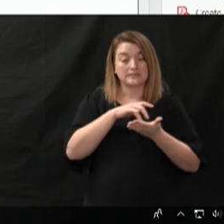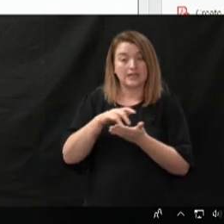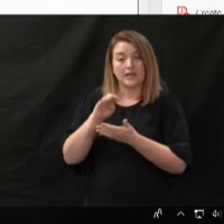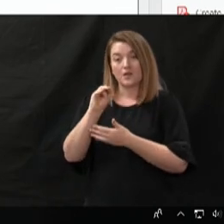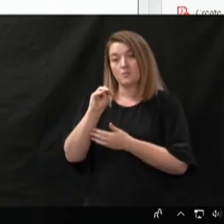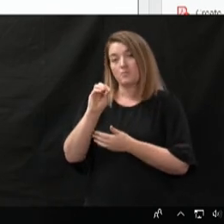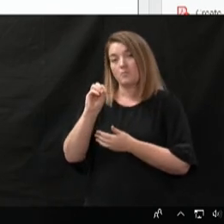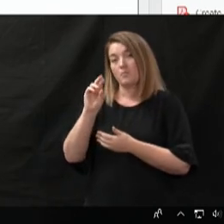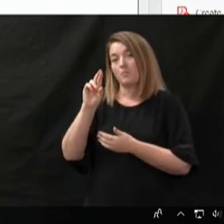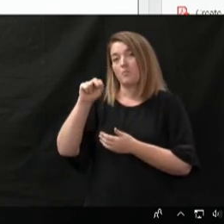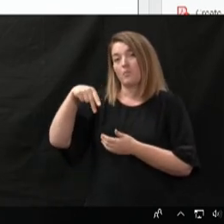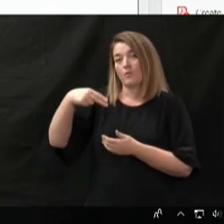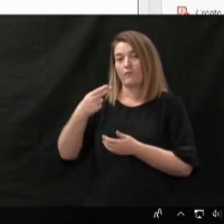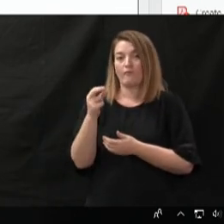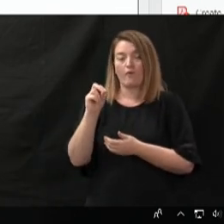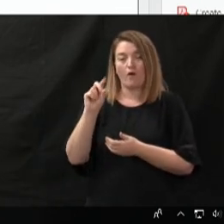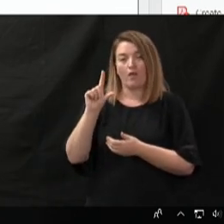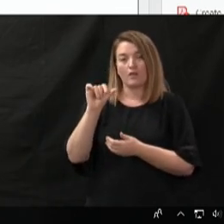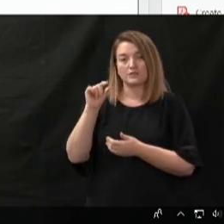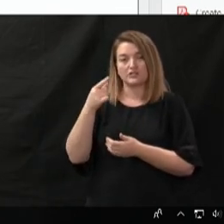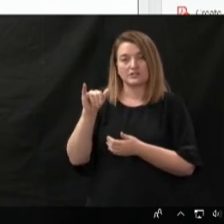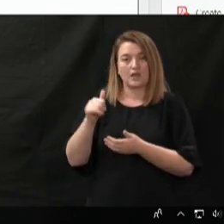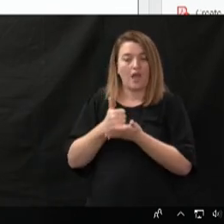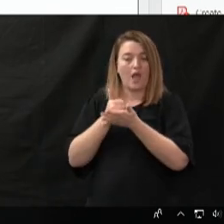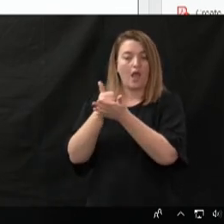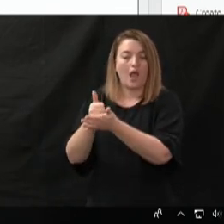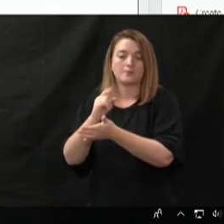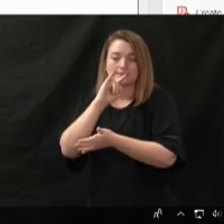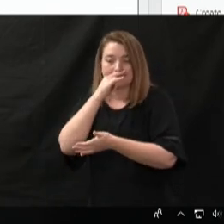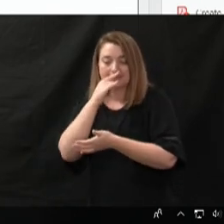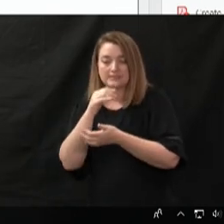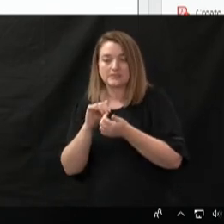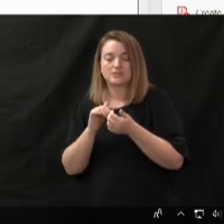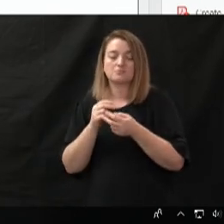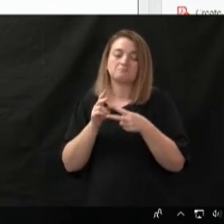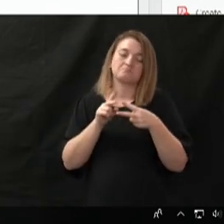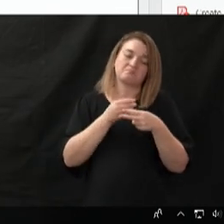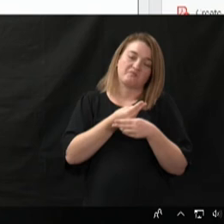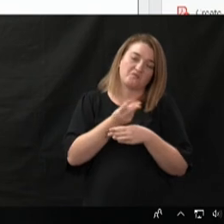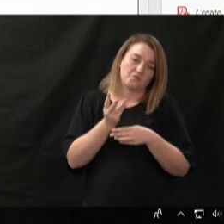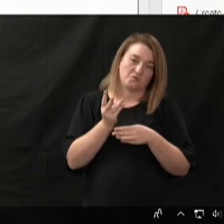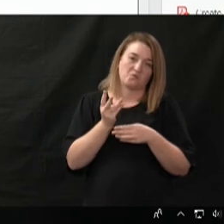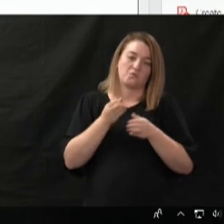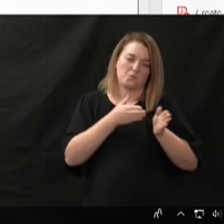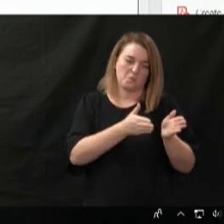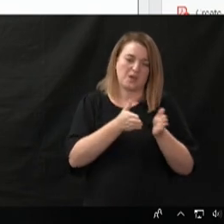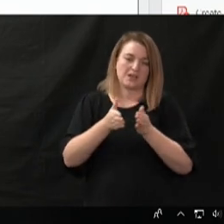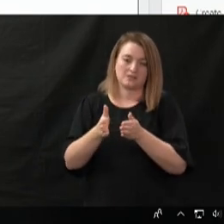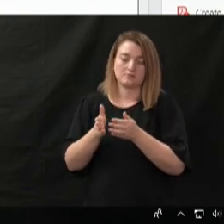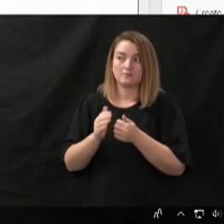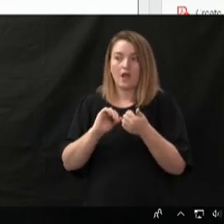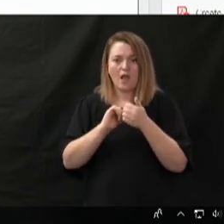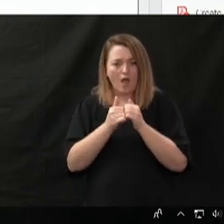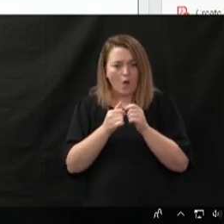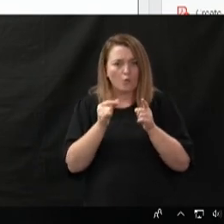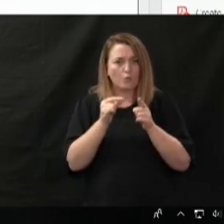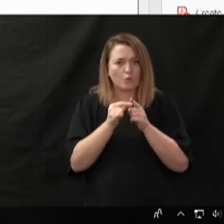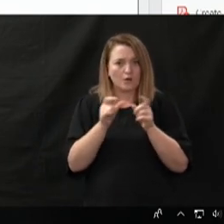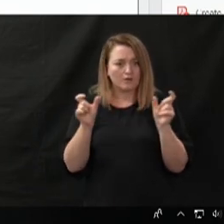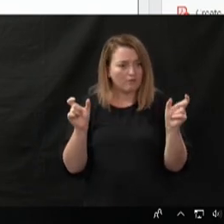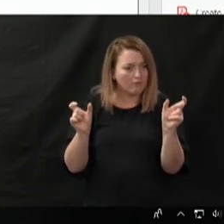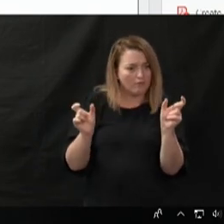kids in a couple of different ways. It helps them to understand how words go together.